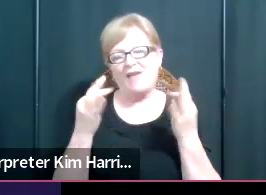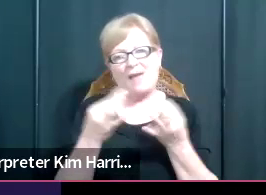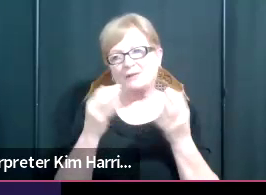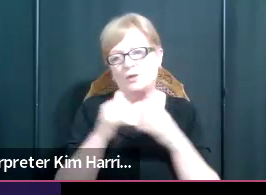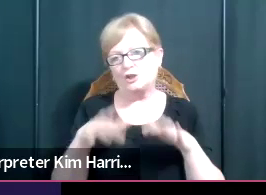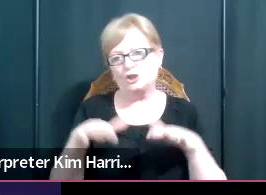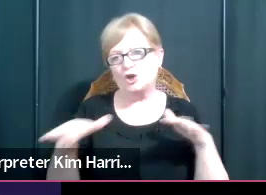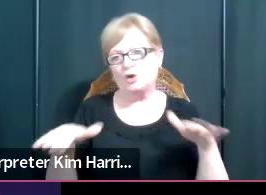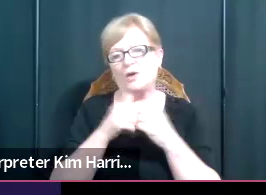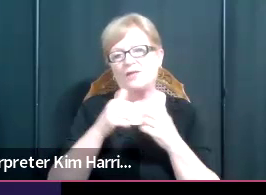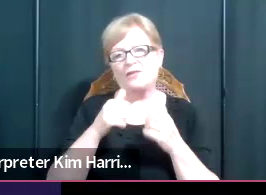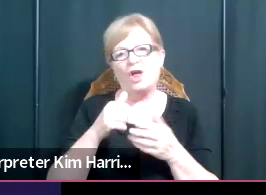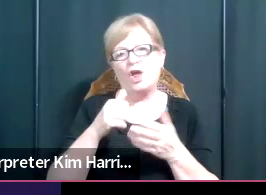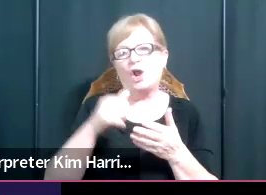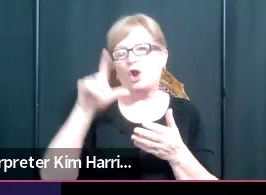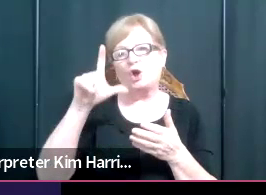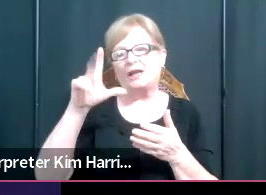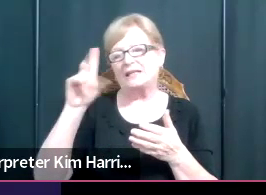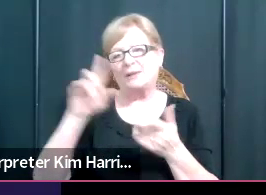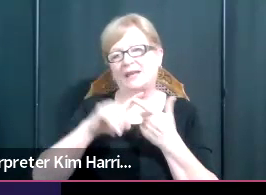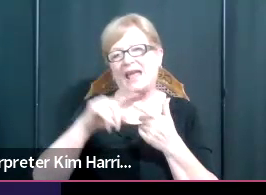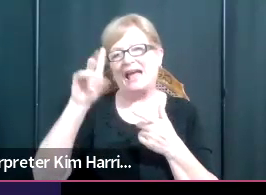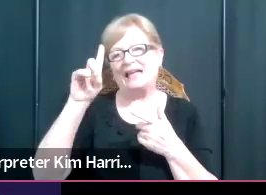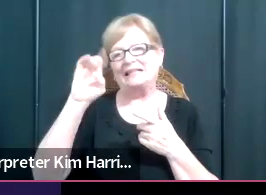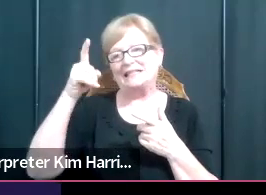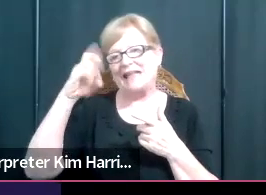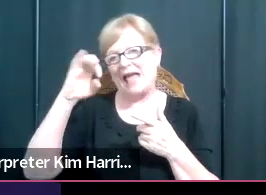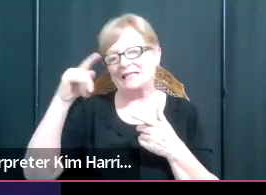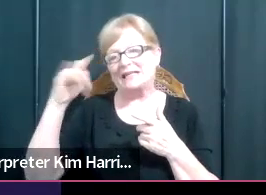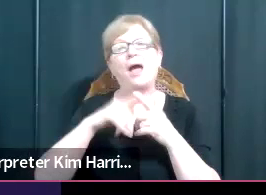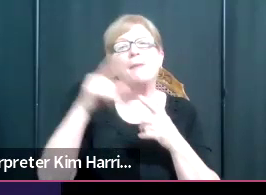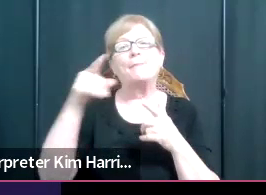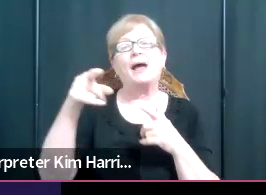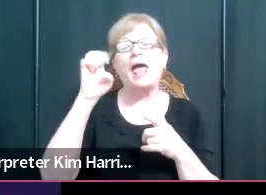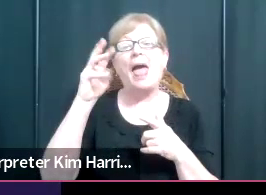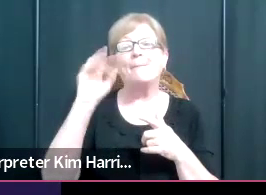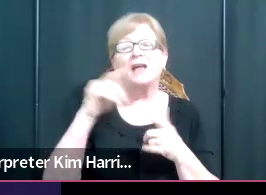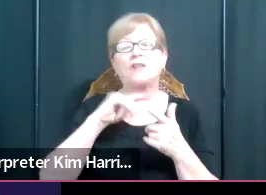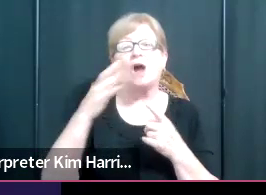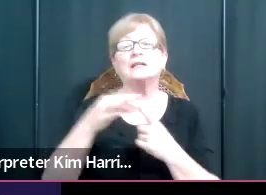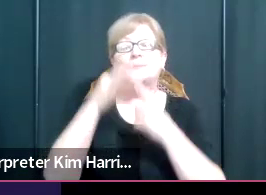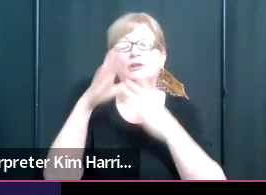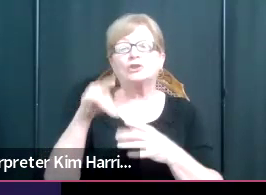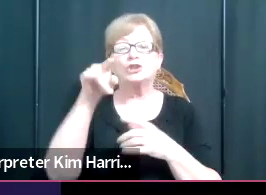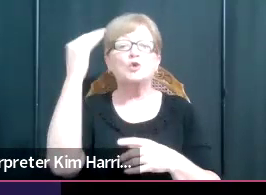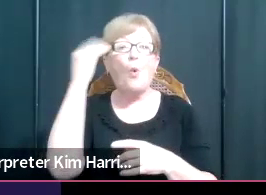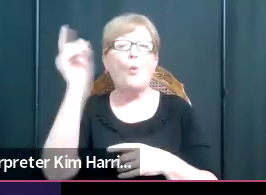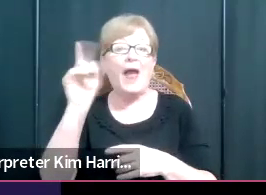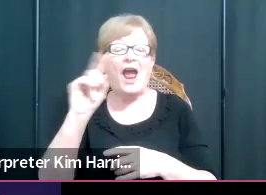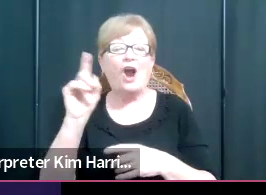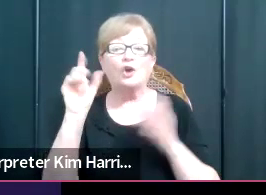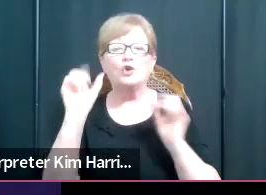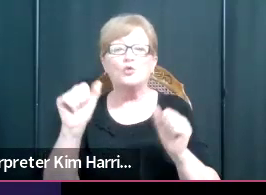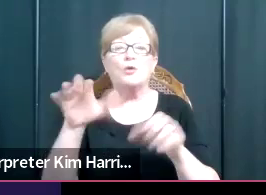learning disabilities and dyslexia, but Erin is our youth specialist, and she might know of some community resources depending on where you're